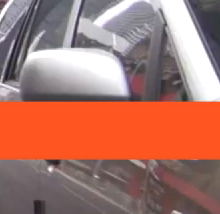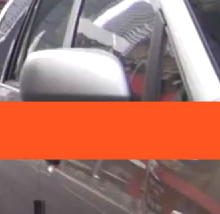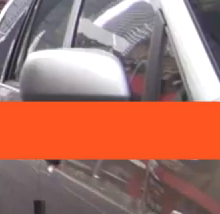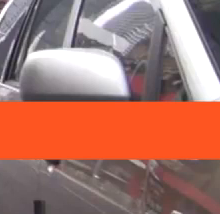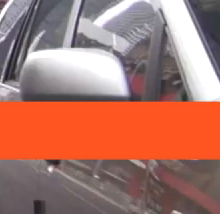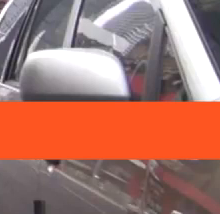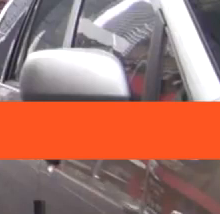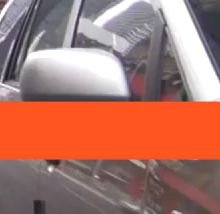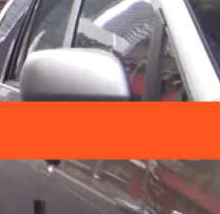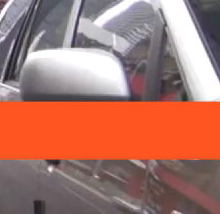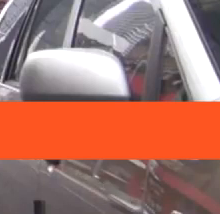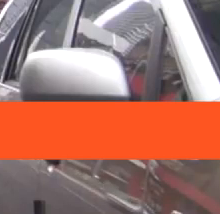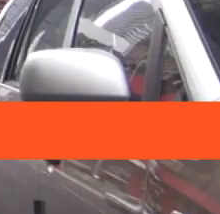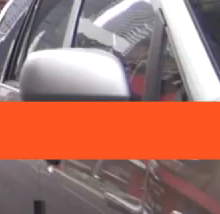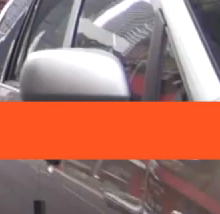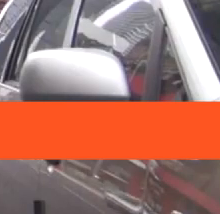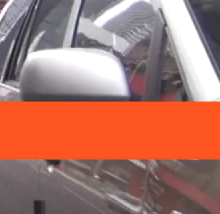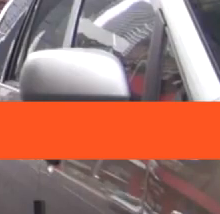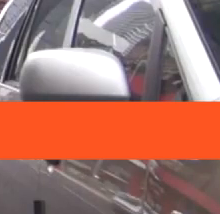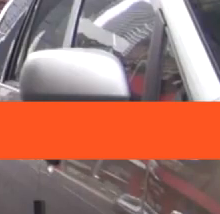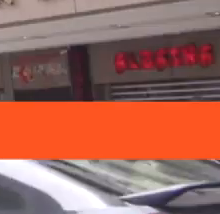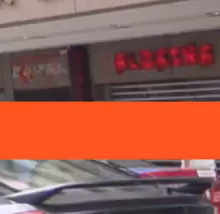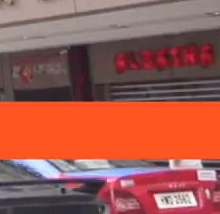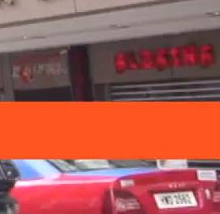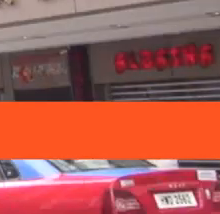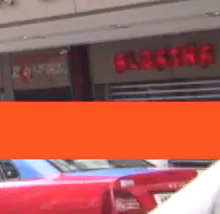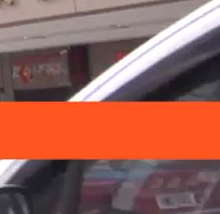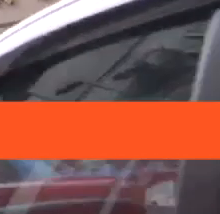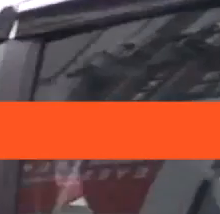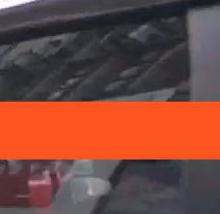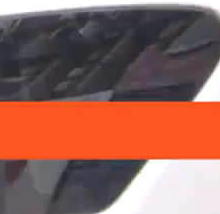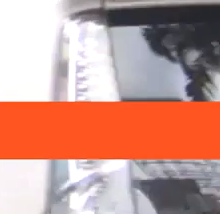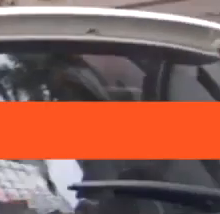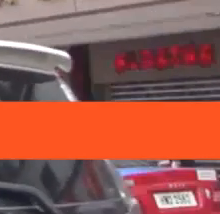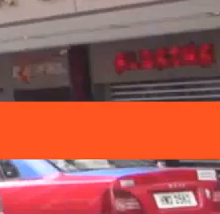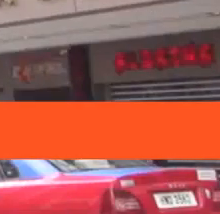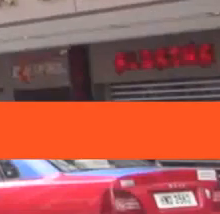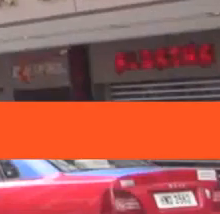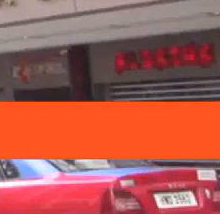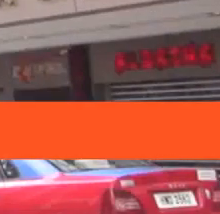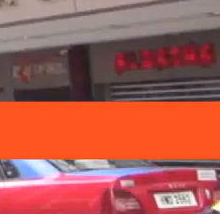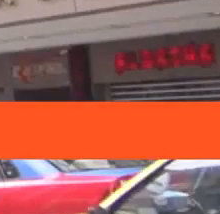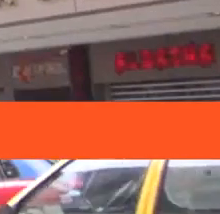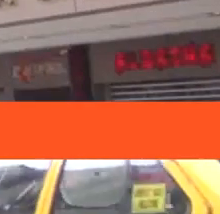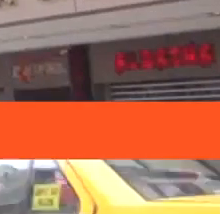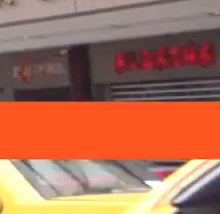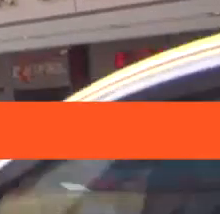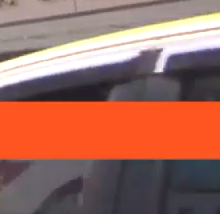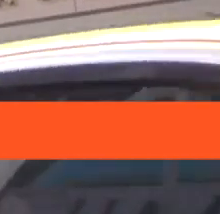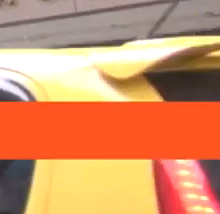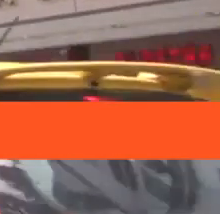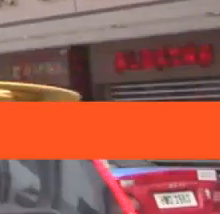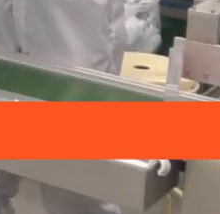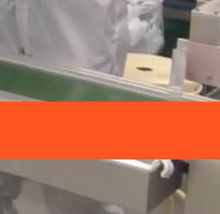assist the tourism sector, 300,000 disabled people and single mothers registered with the welfare department will be eligible to receive a one-off